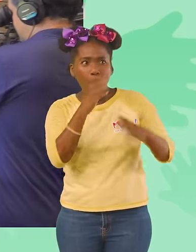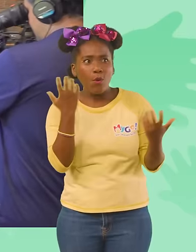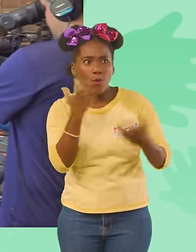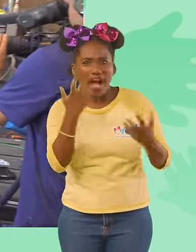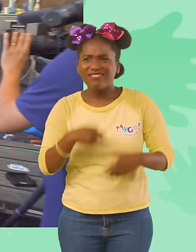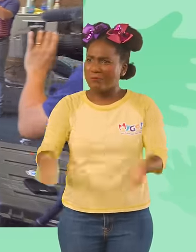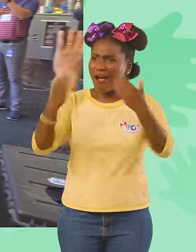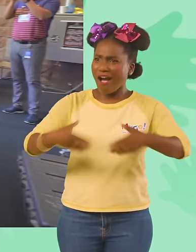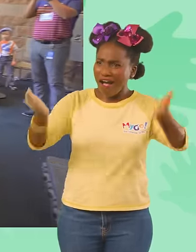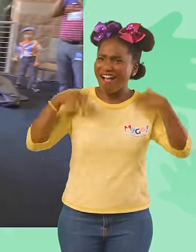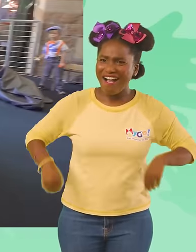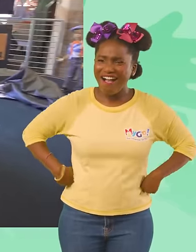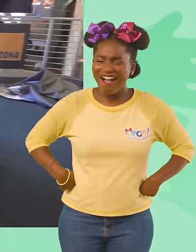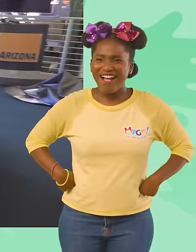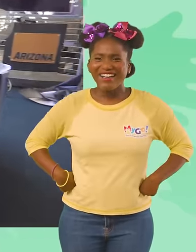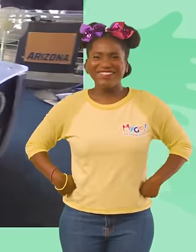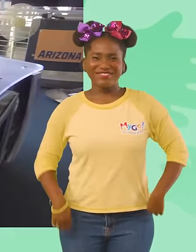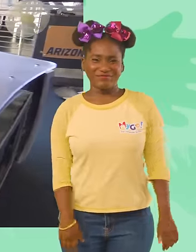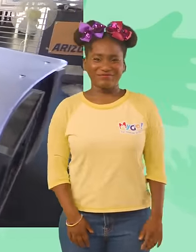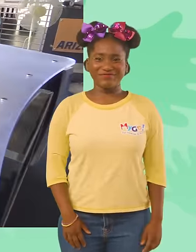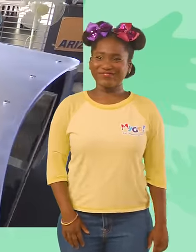Hey, come over here.